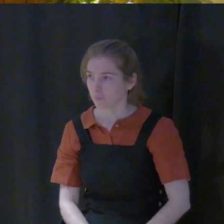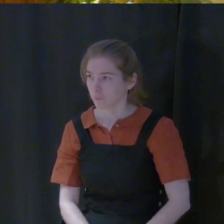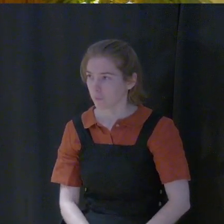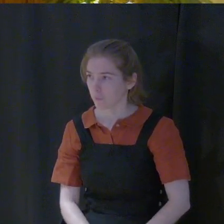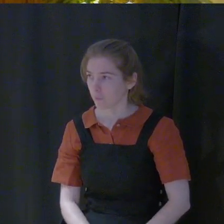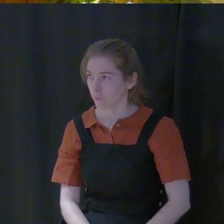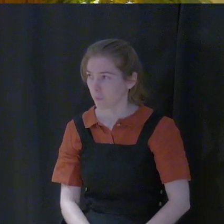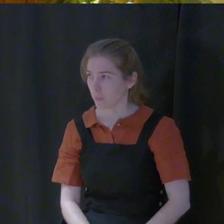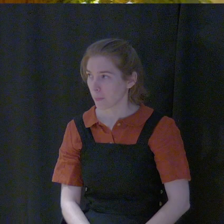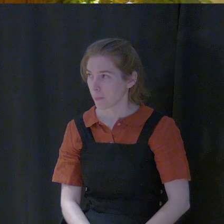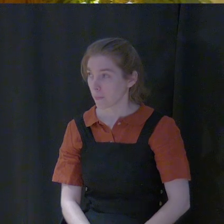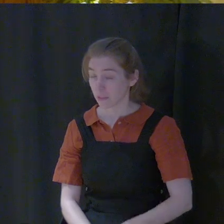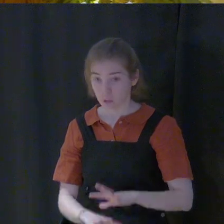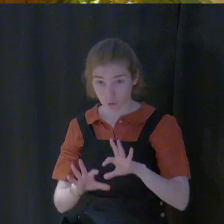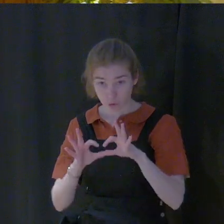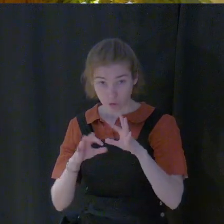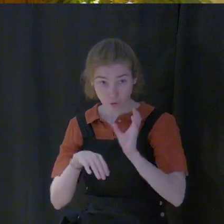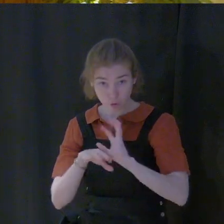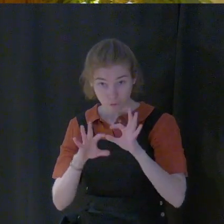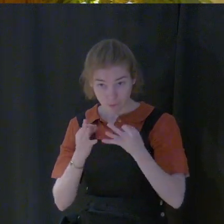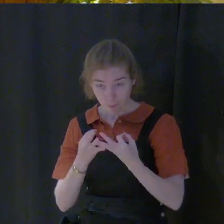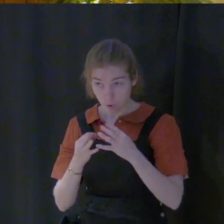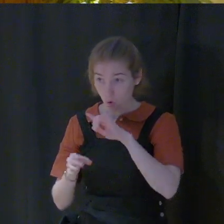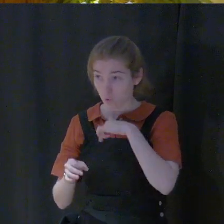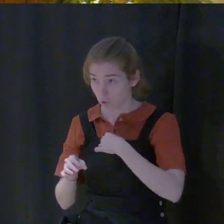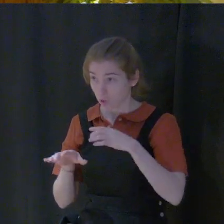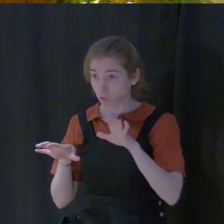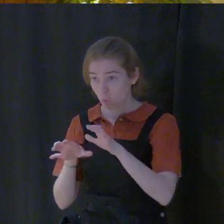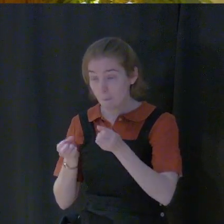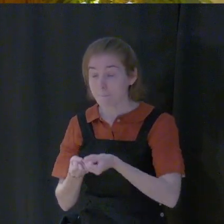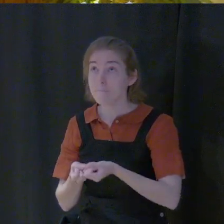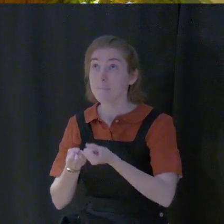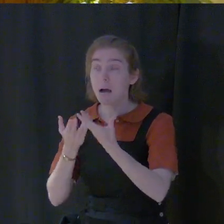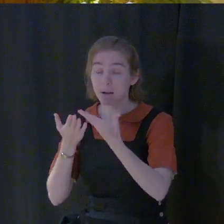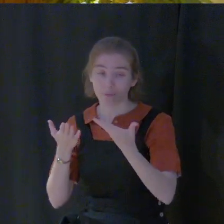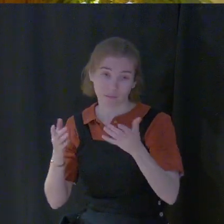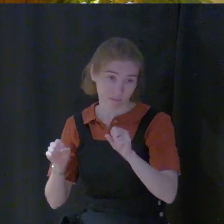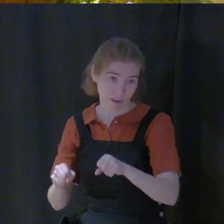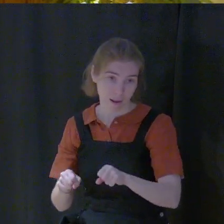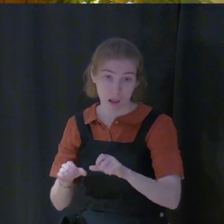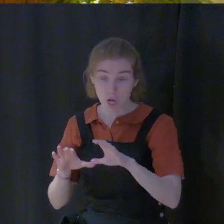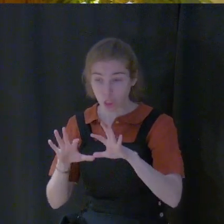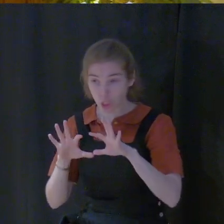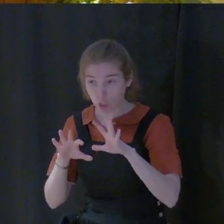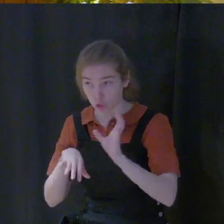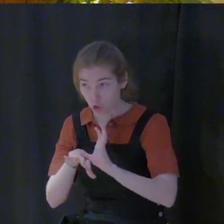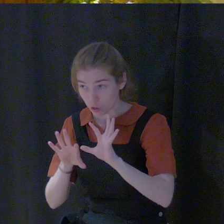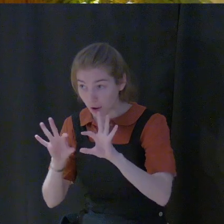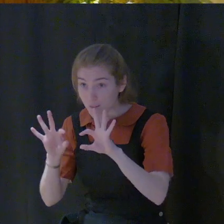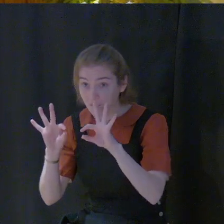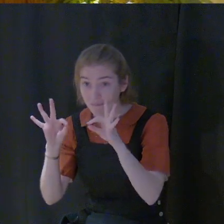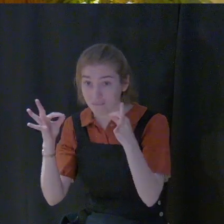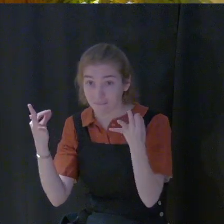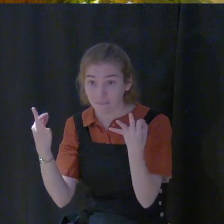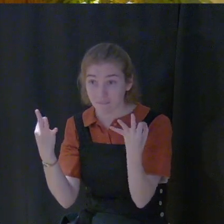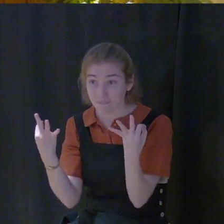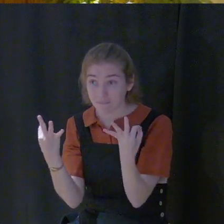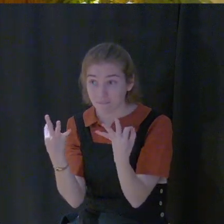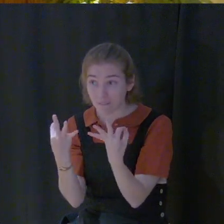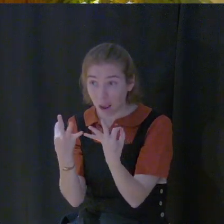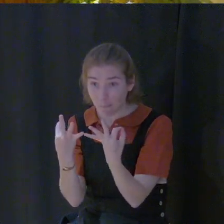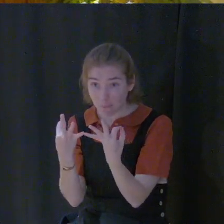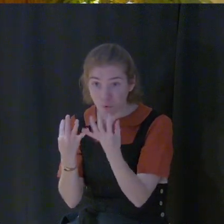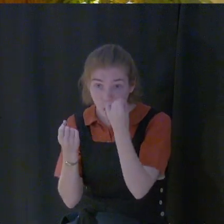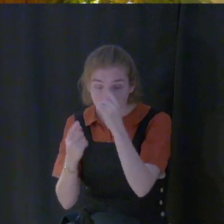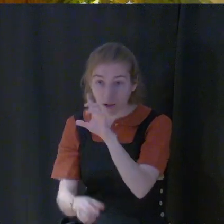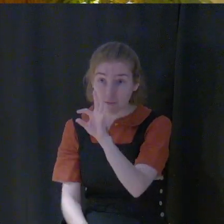As a church family, we can do many things. As a church family, and we